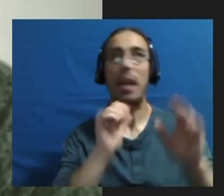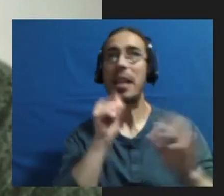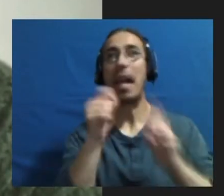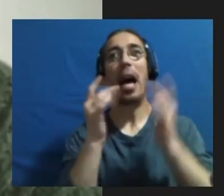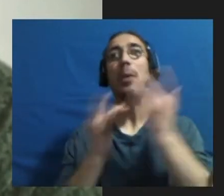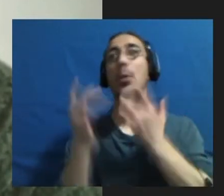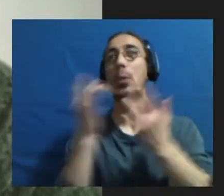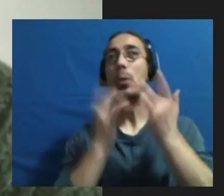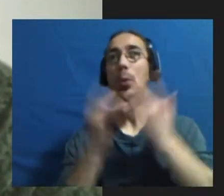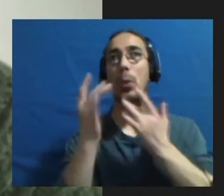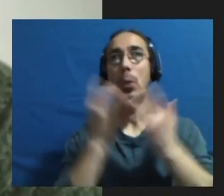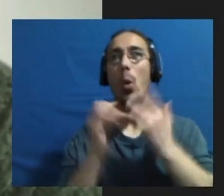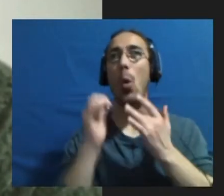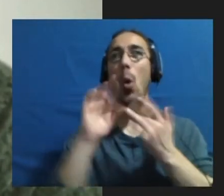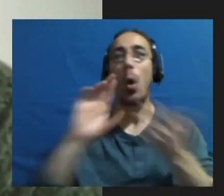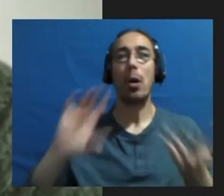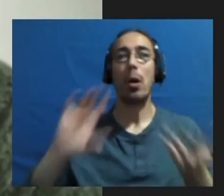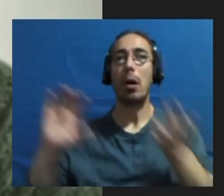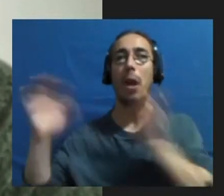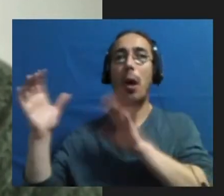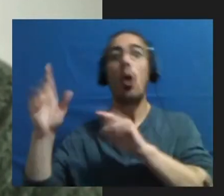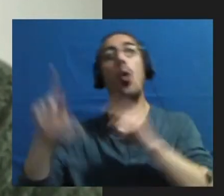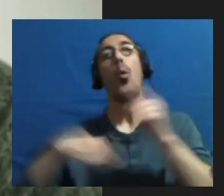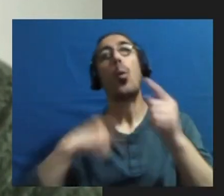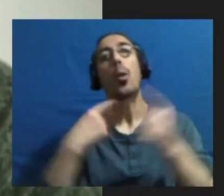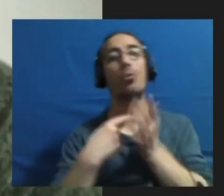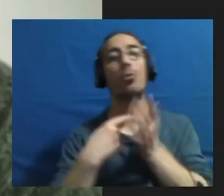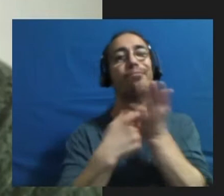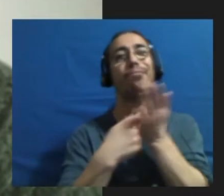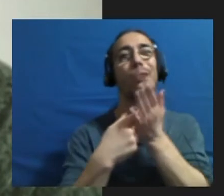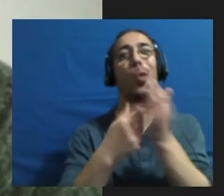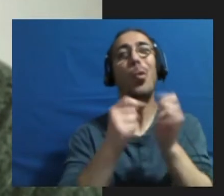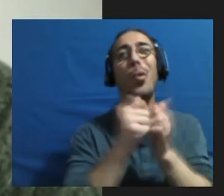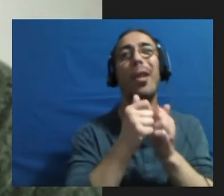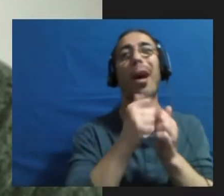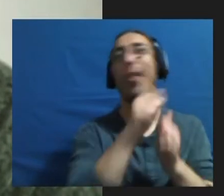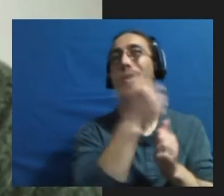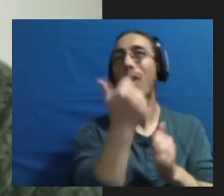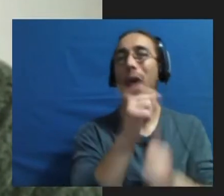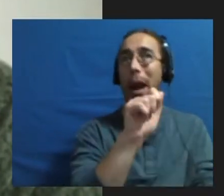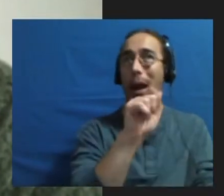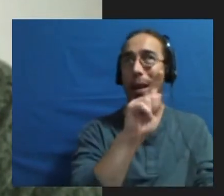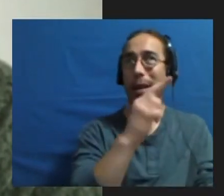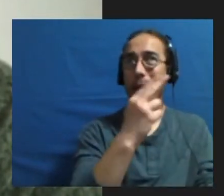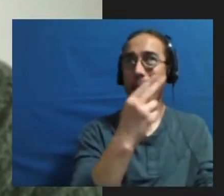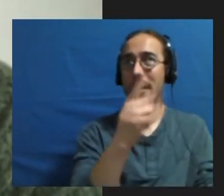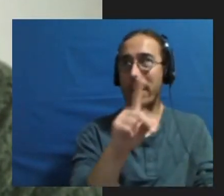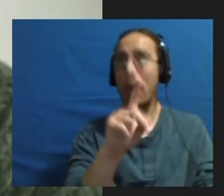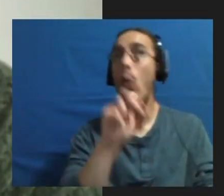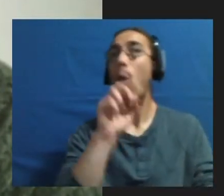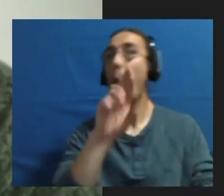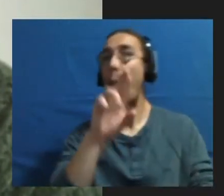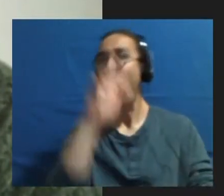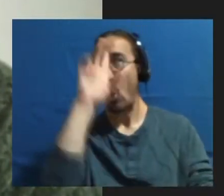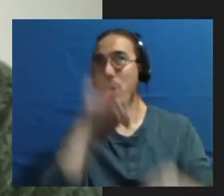talk to other ADHDers and autistic people. And you know that,